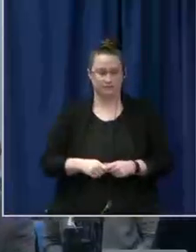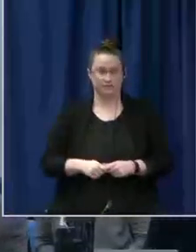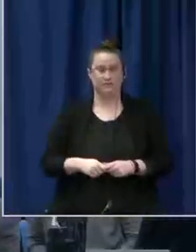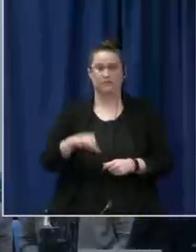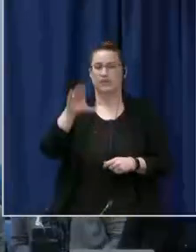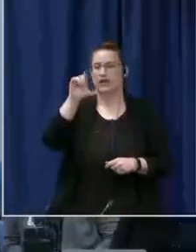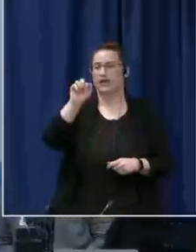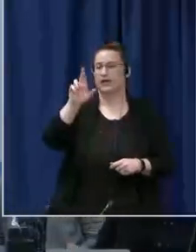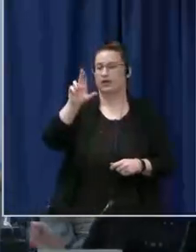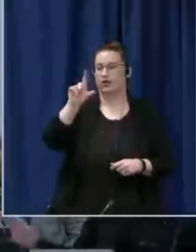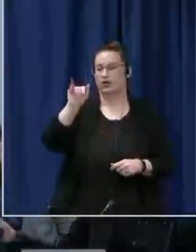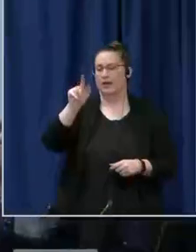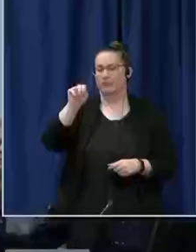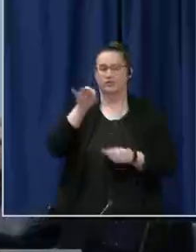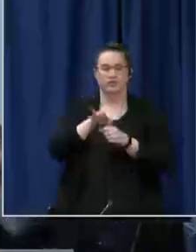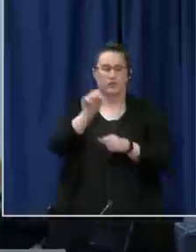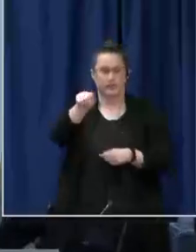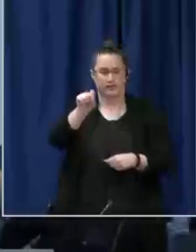Clear Captions votes yes.